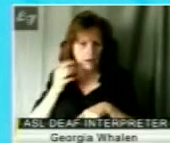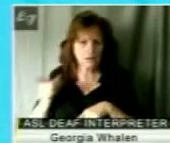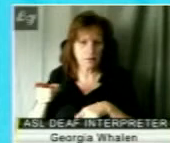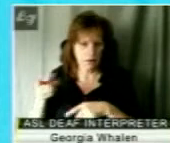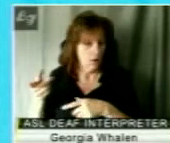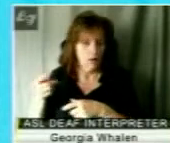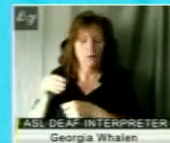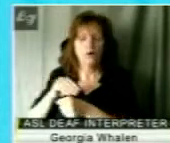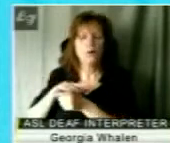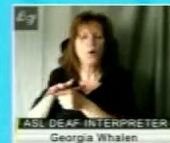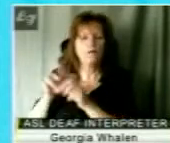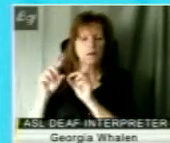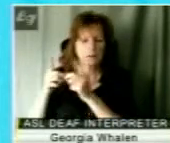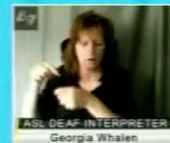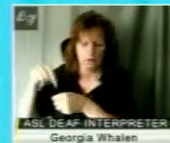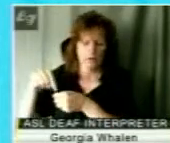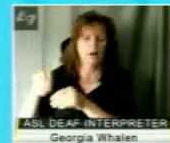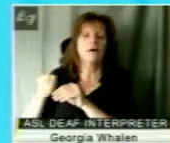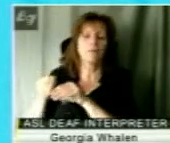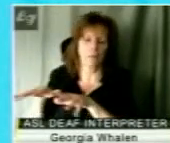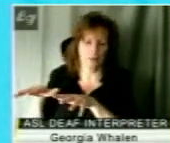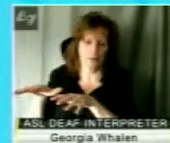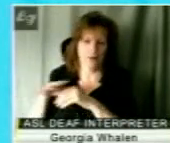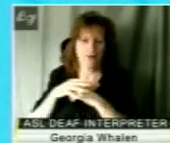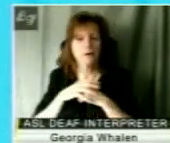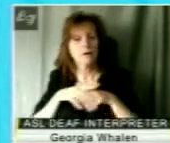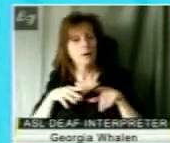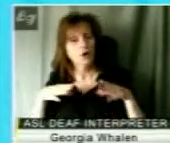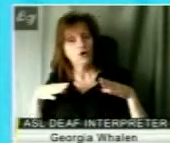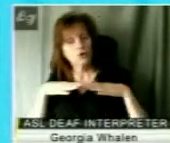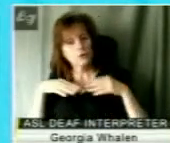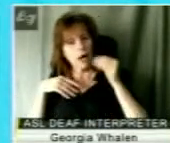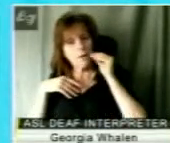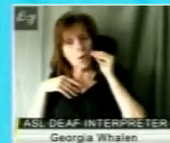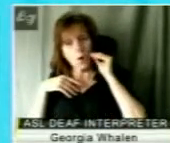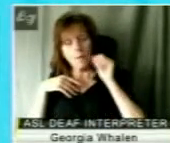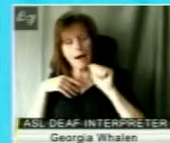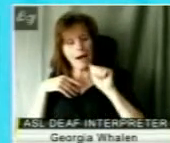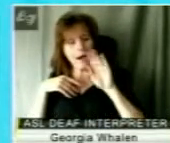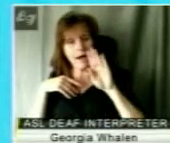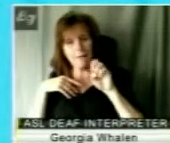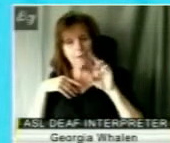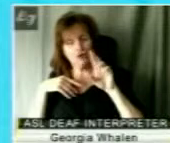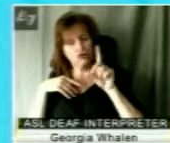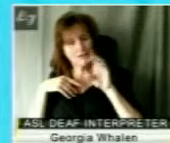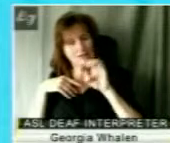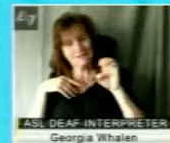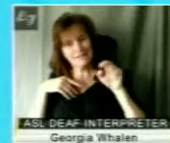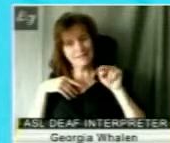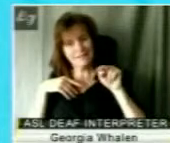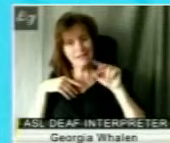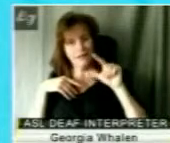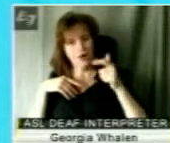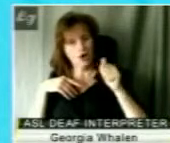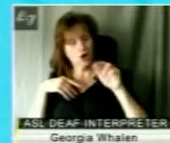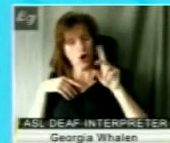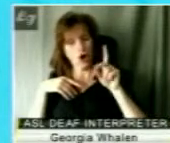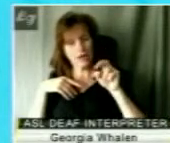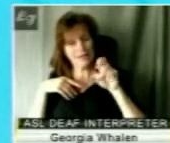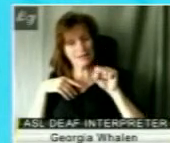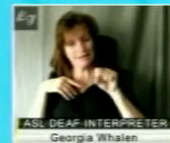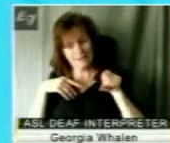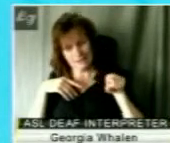We had the outbreak at Aberdeen Gardens declared over as of yesterday, and of course we have no community outbreak still. So very good